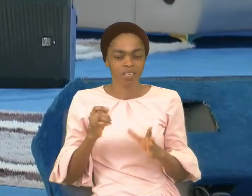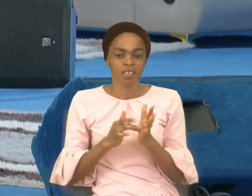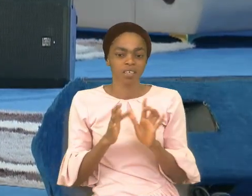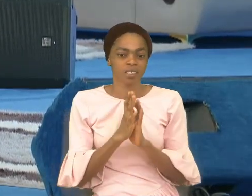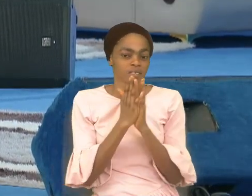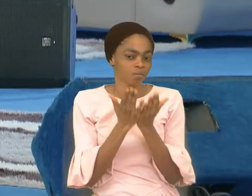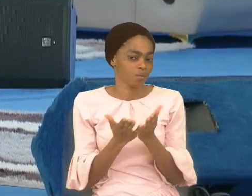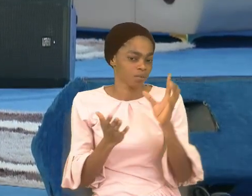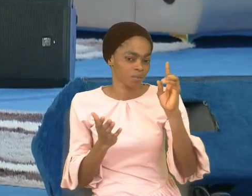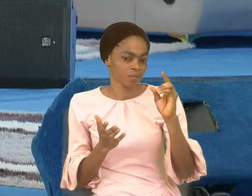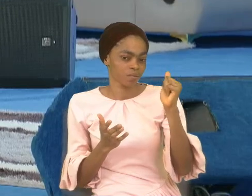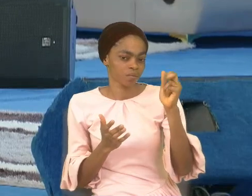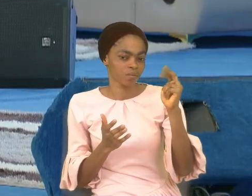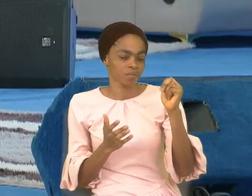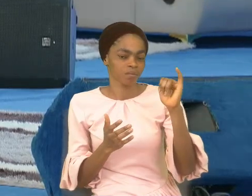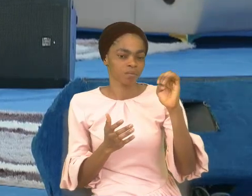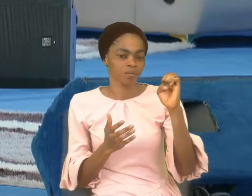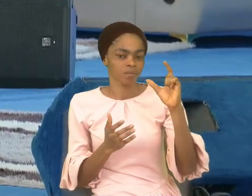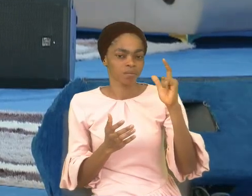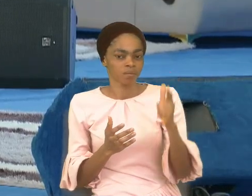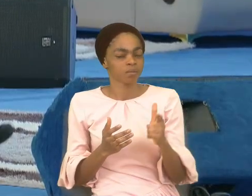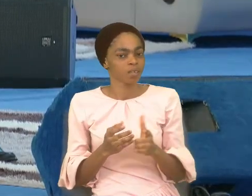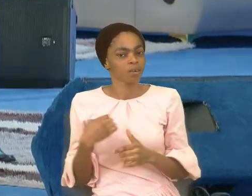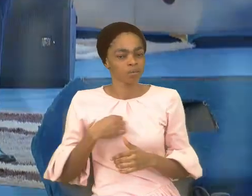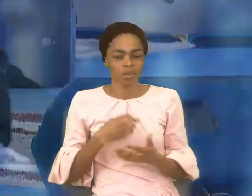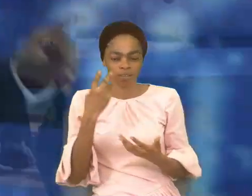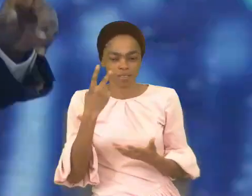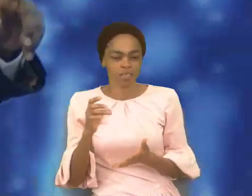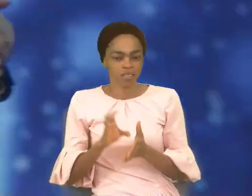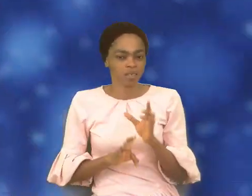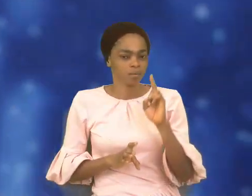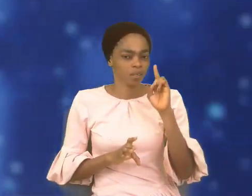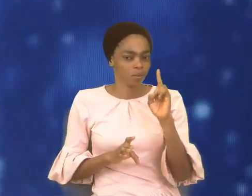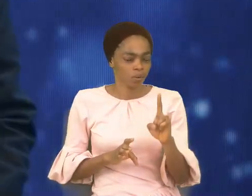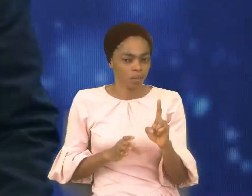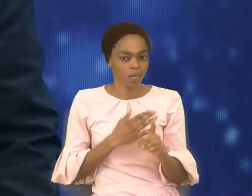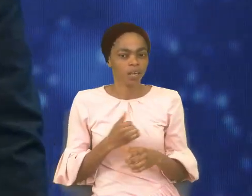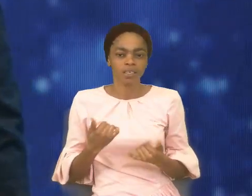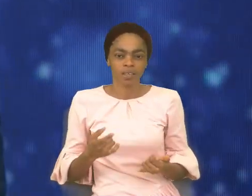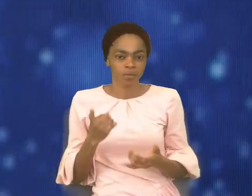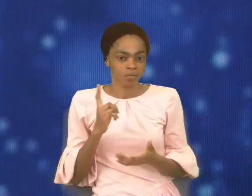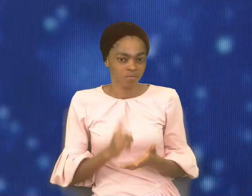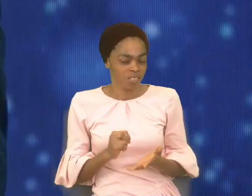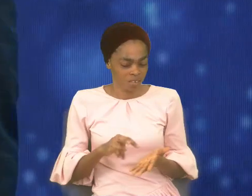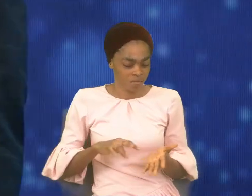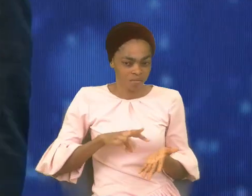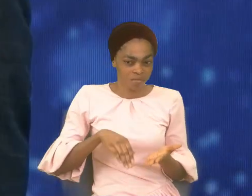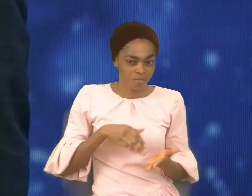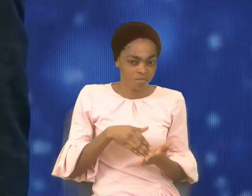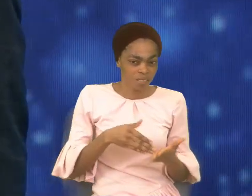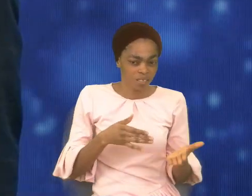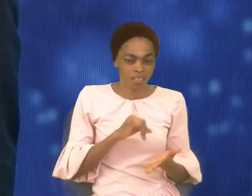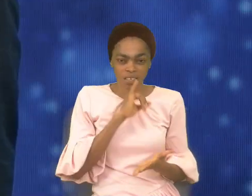there is that as we come before the Lord, we become like Daniel, Shadrach, Meshach, and Abednego,